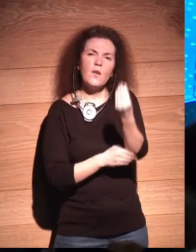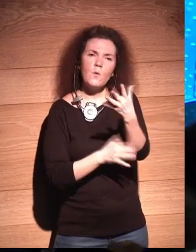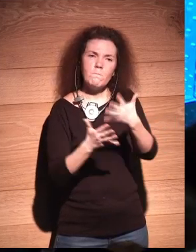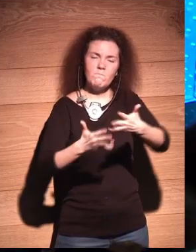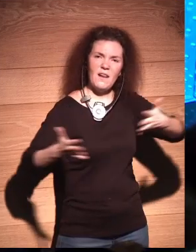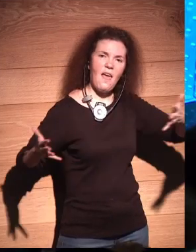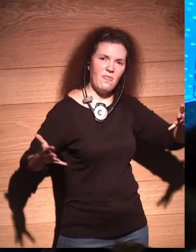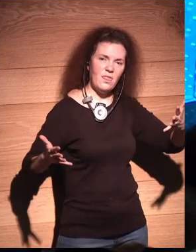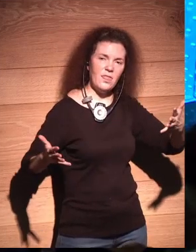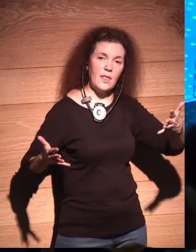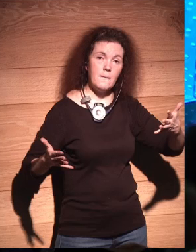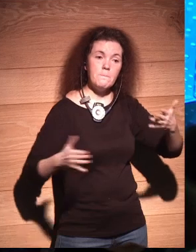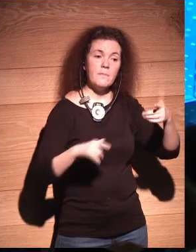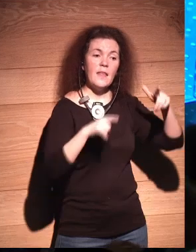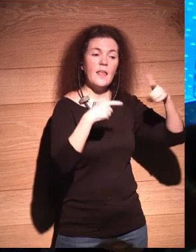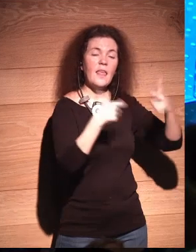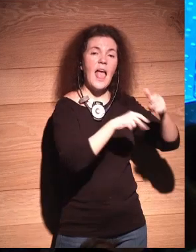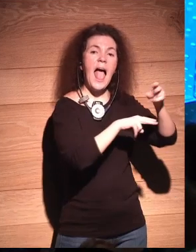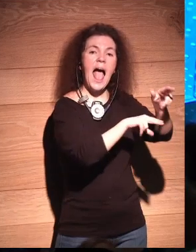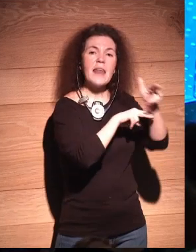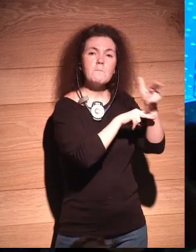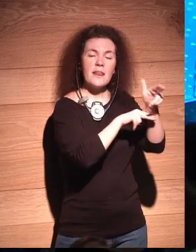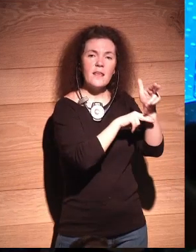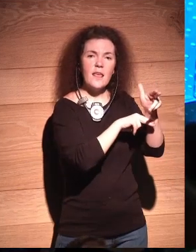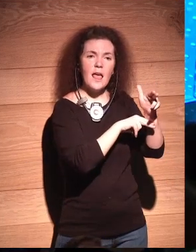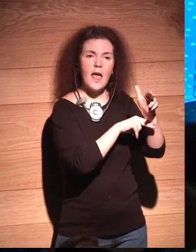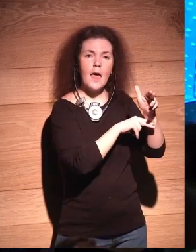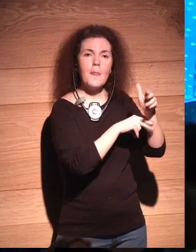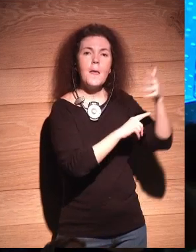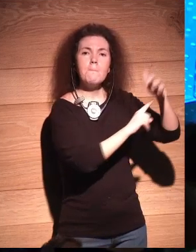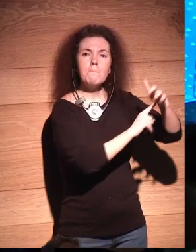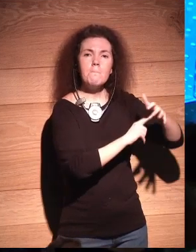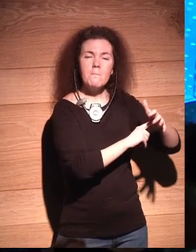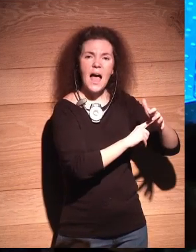is almost a block tall. It's a very, very cathedral-like space in New York and huge,